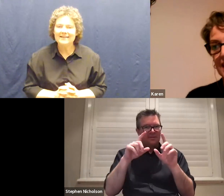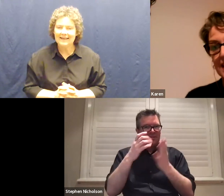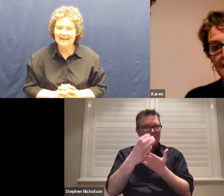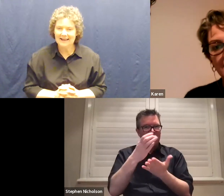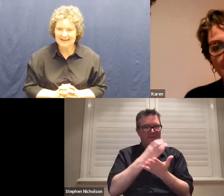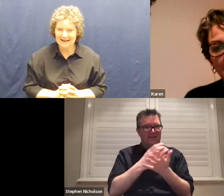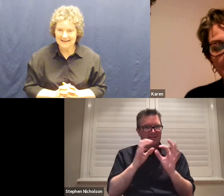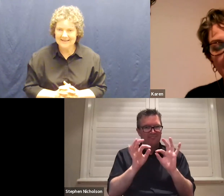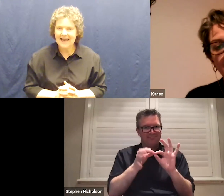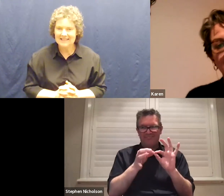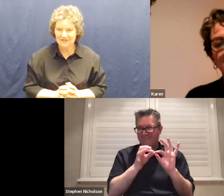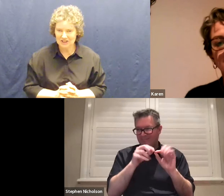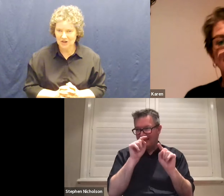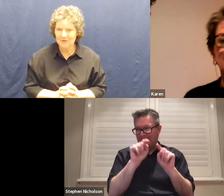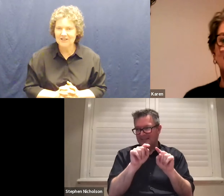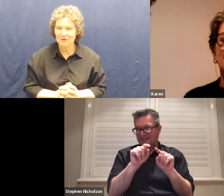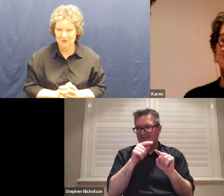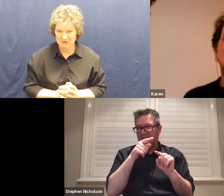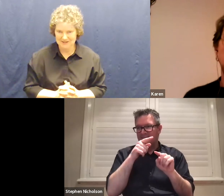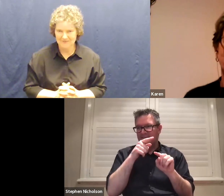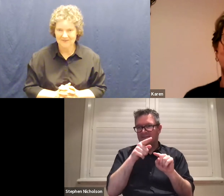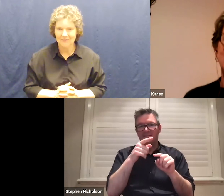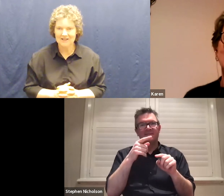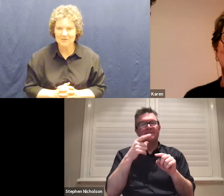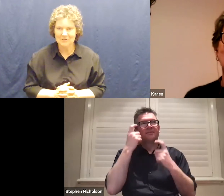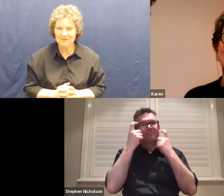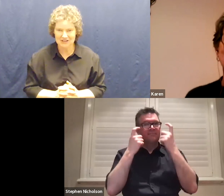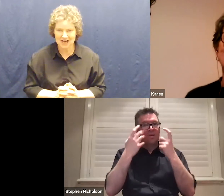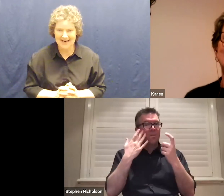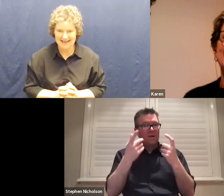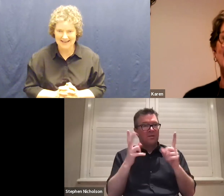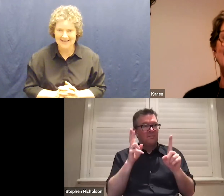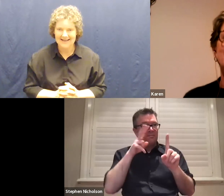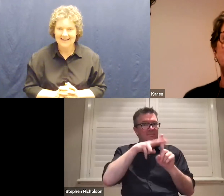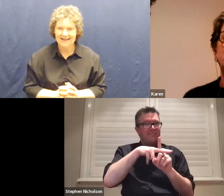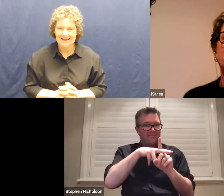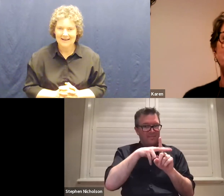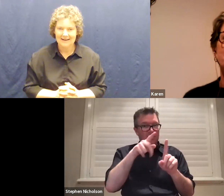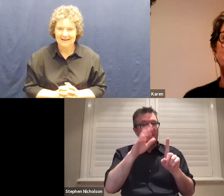You did the native interpreting course Yes, with I did. Expression Australia.